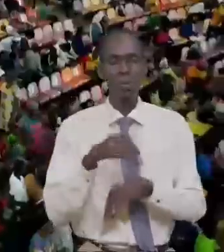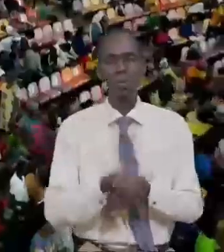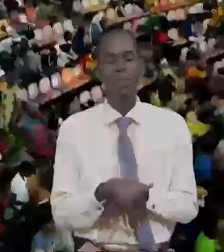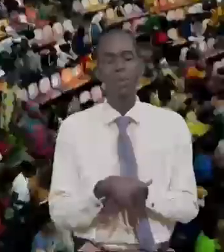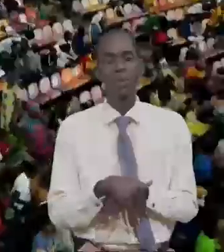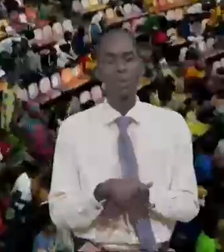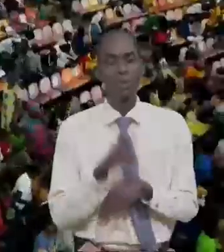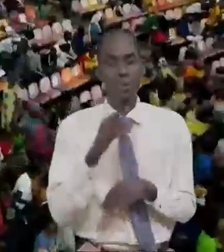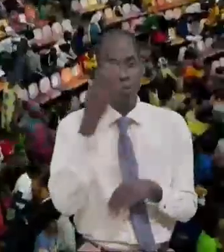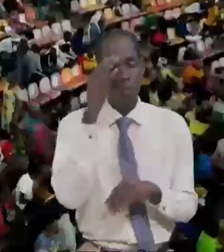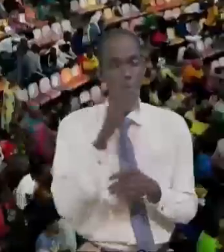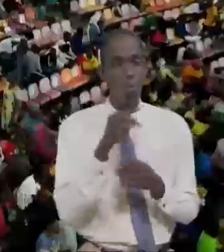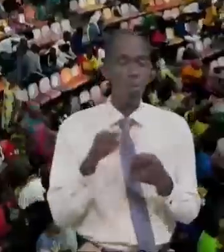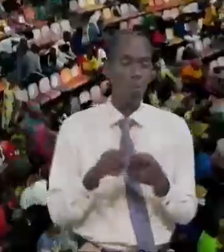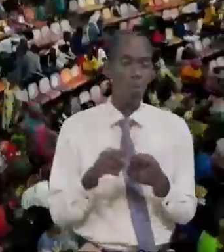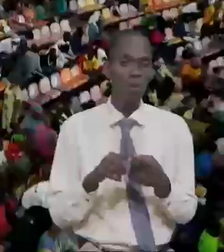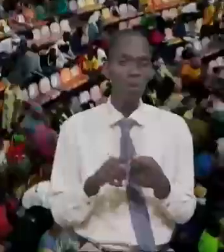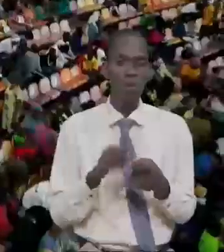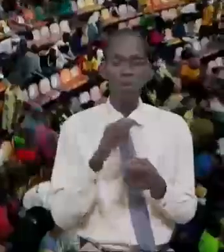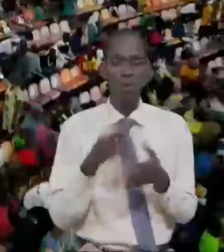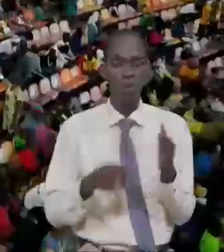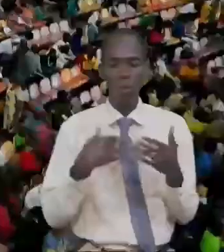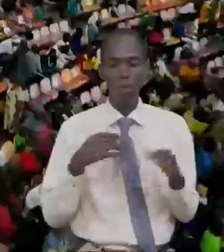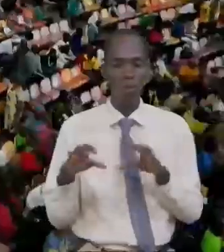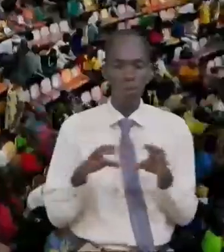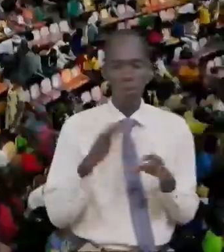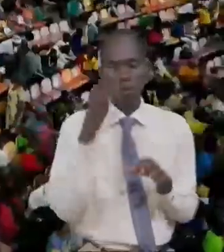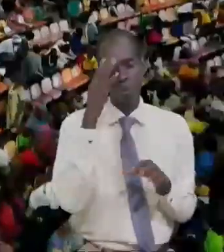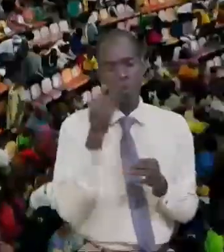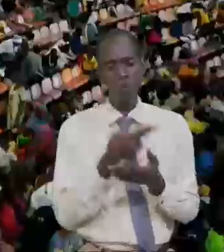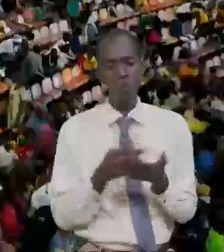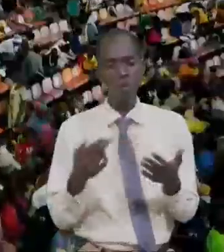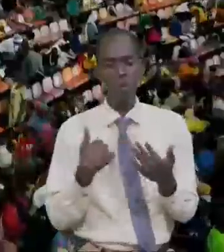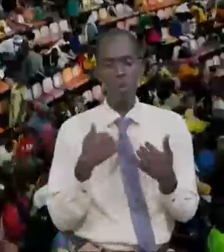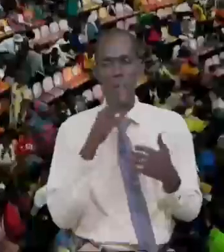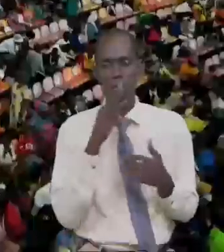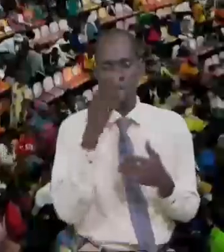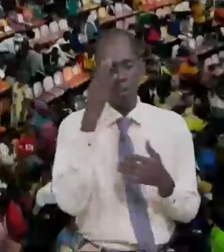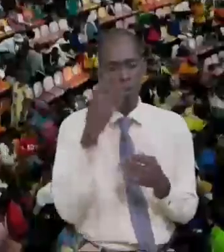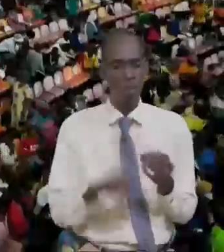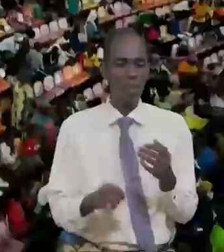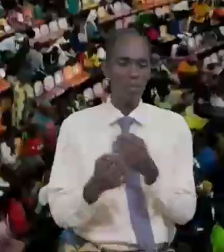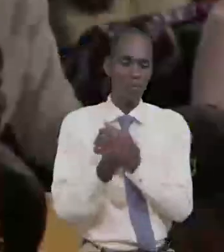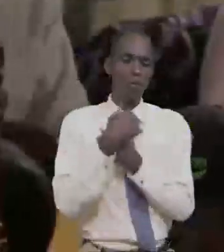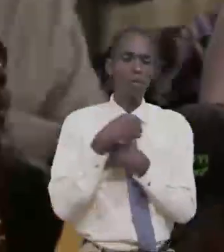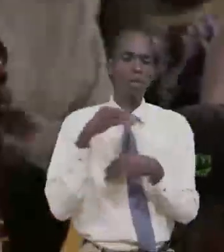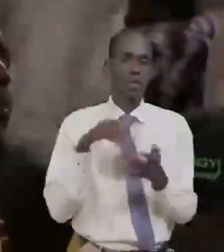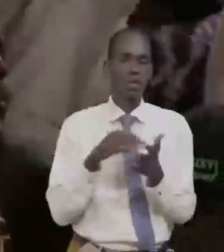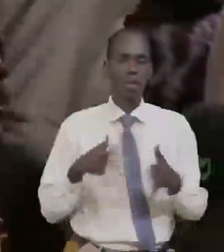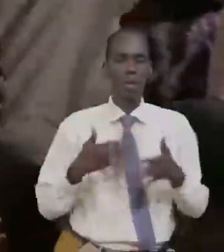But now the Lord is saying he wants to write a new record concerning you. He wants to write your